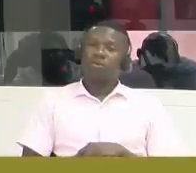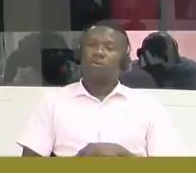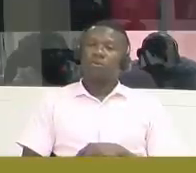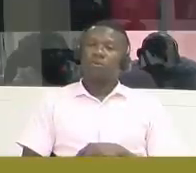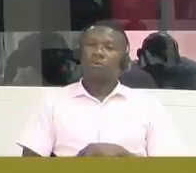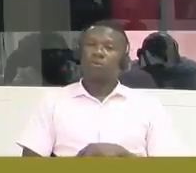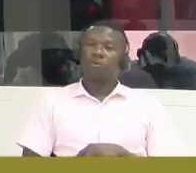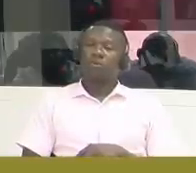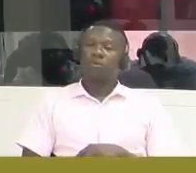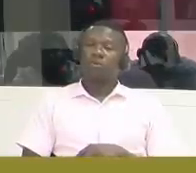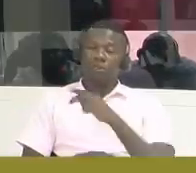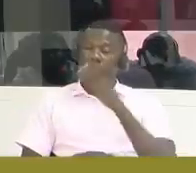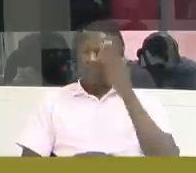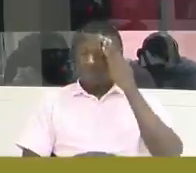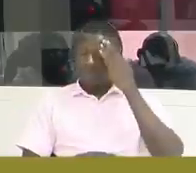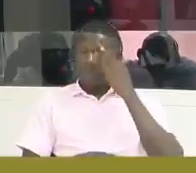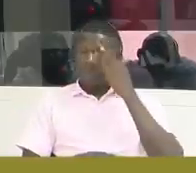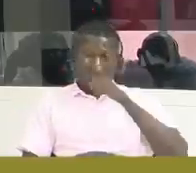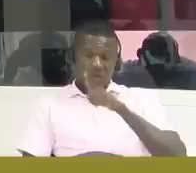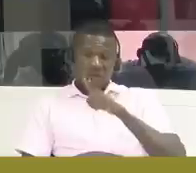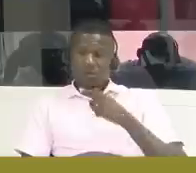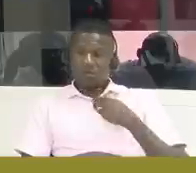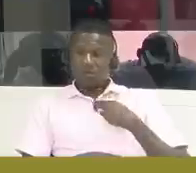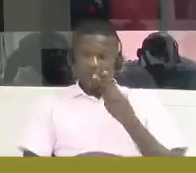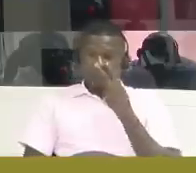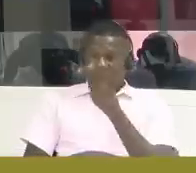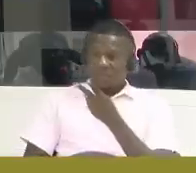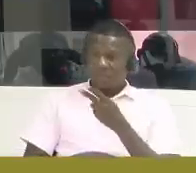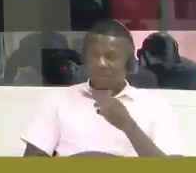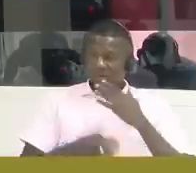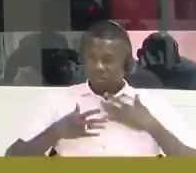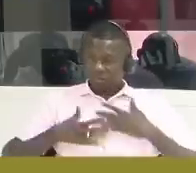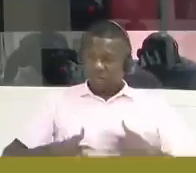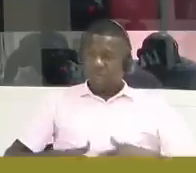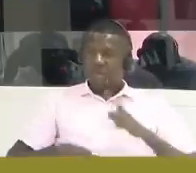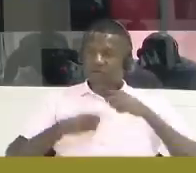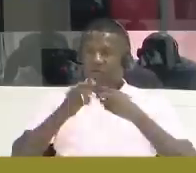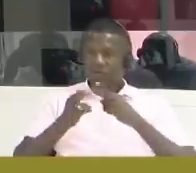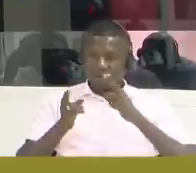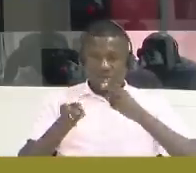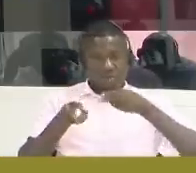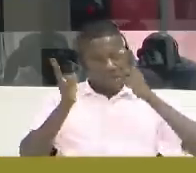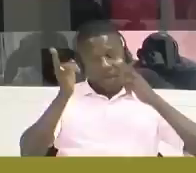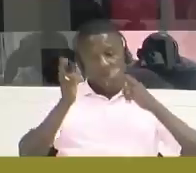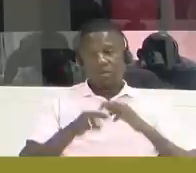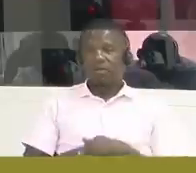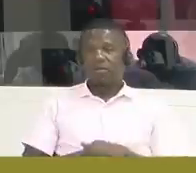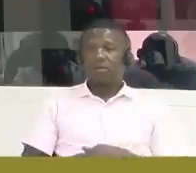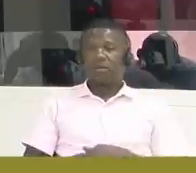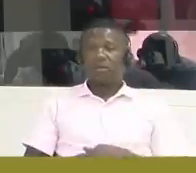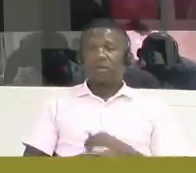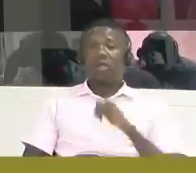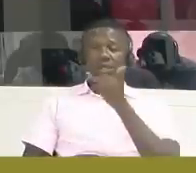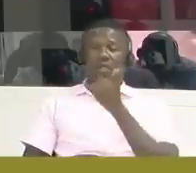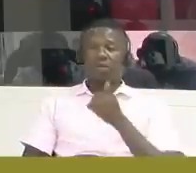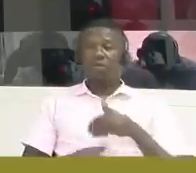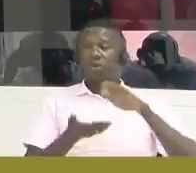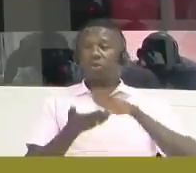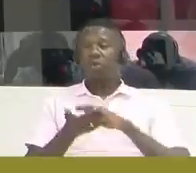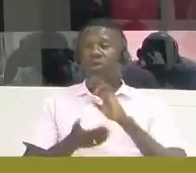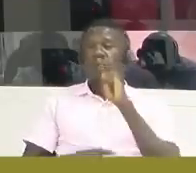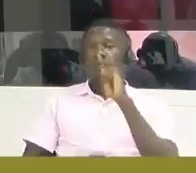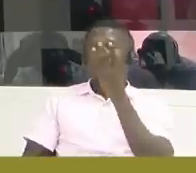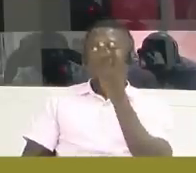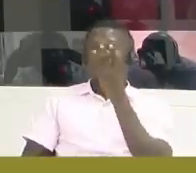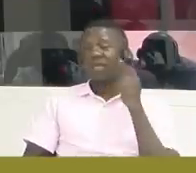Did you get the chance to see his body after he was shot? Yes, on the third day, that was